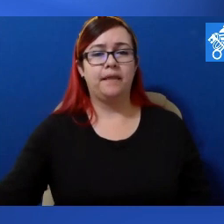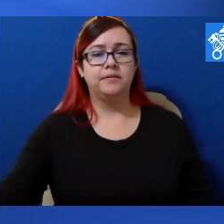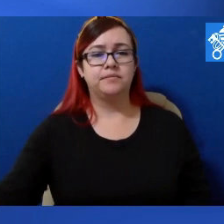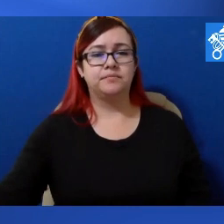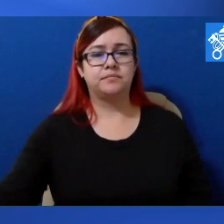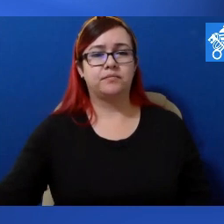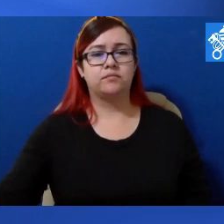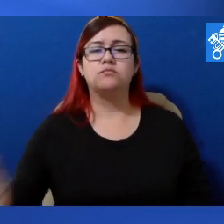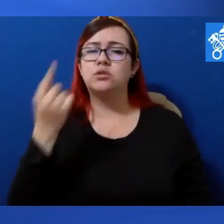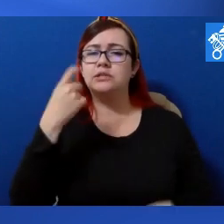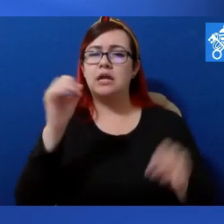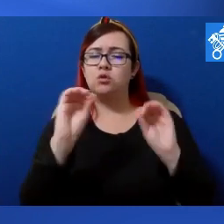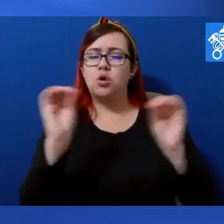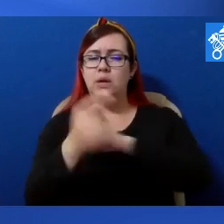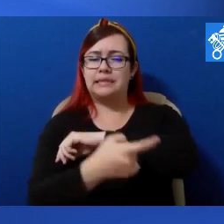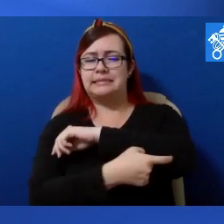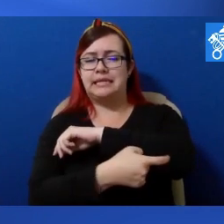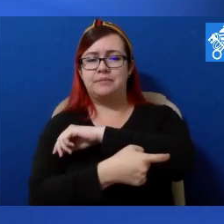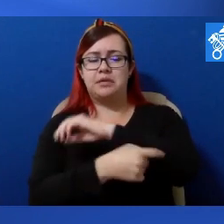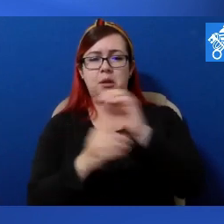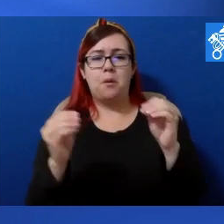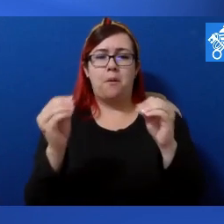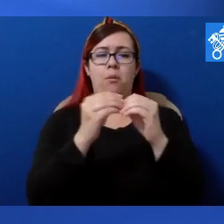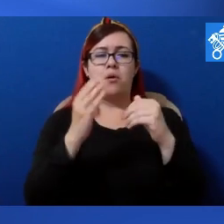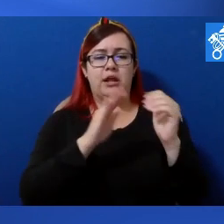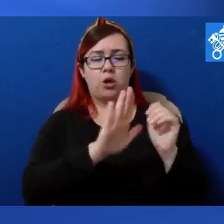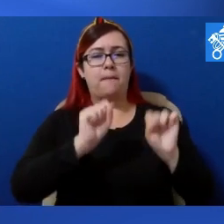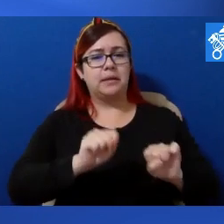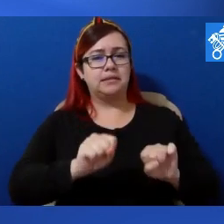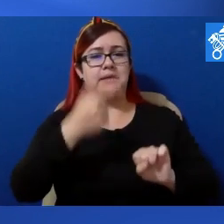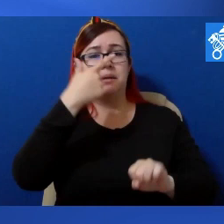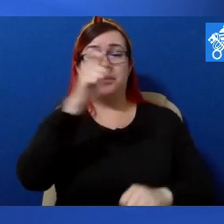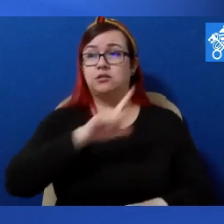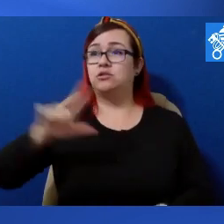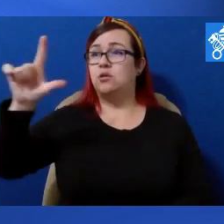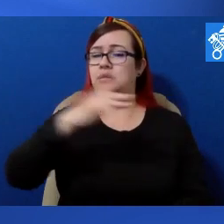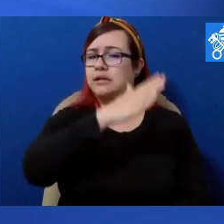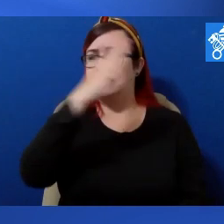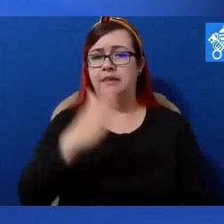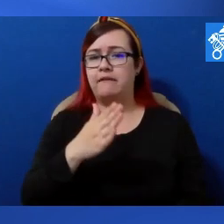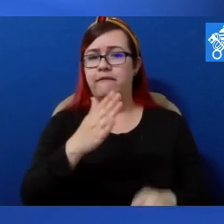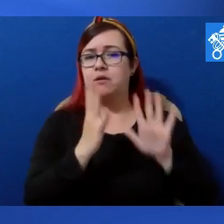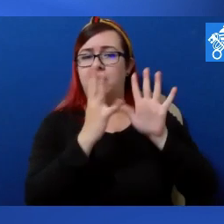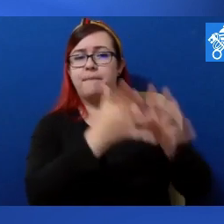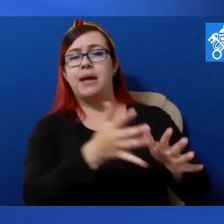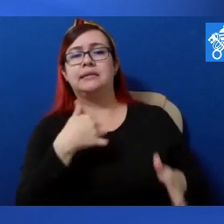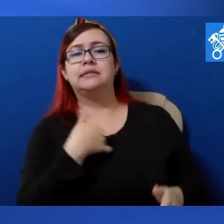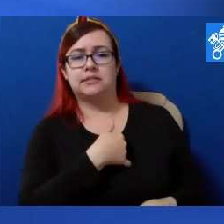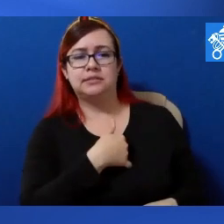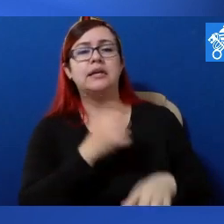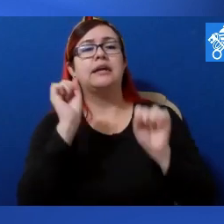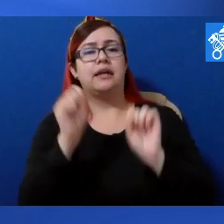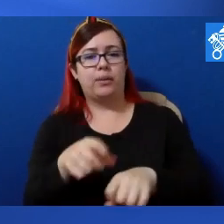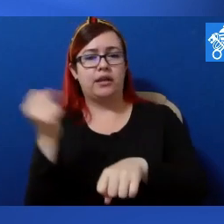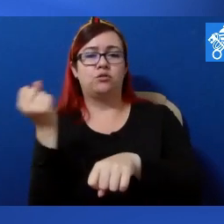reminds us that no one is tempted beyond his or her ability, because the Lord never abandons us, and